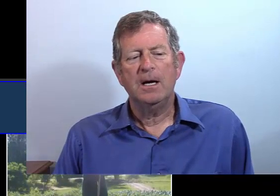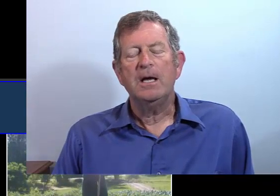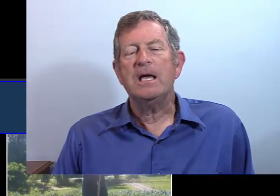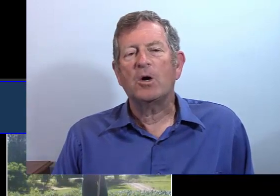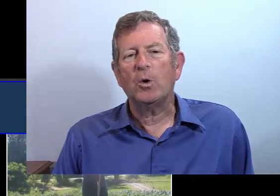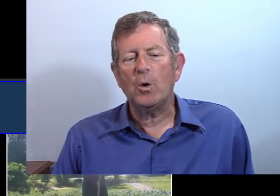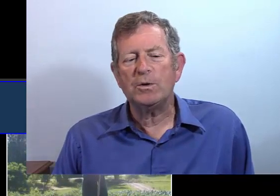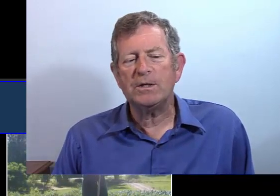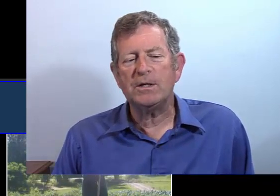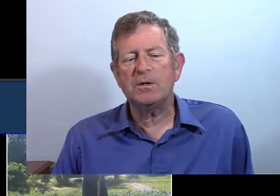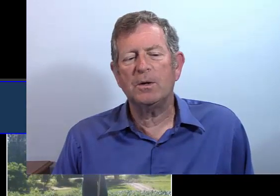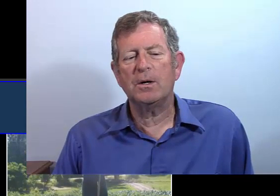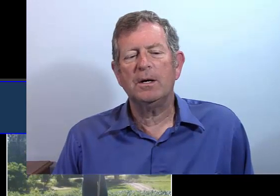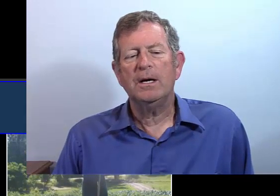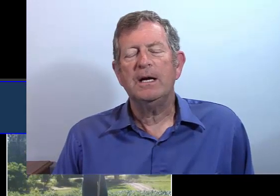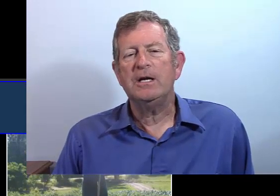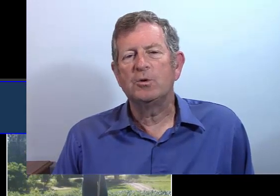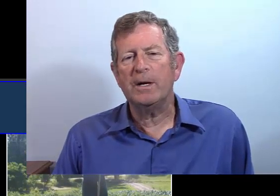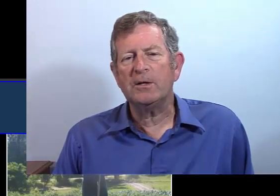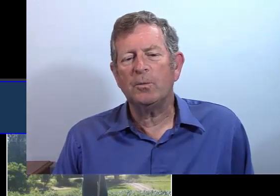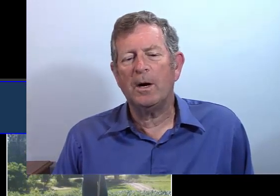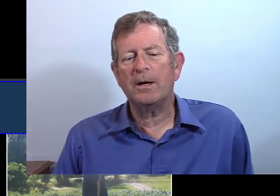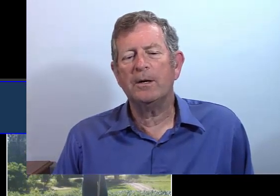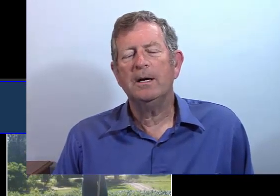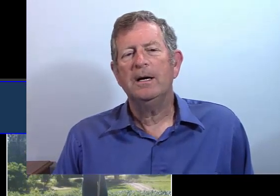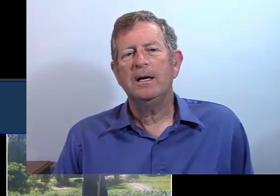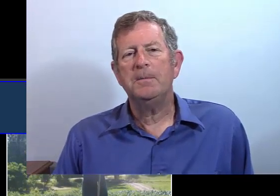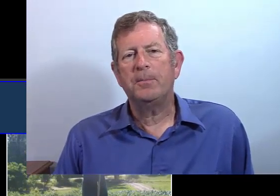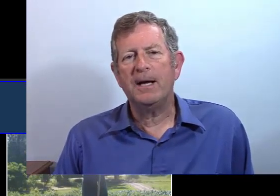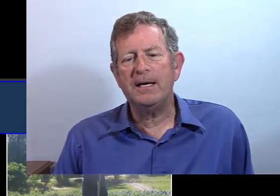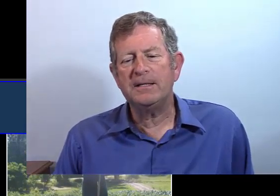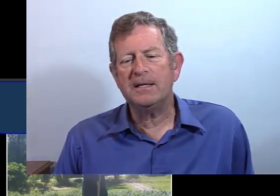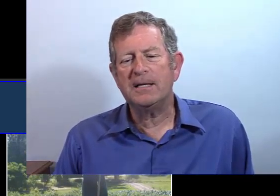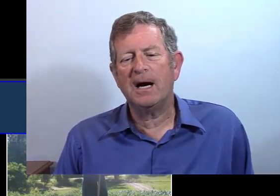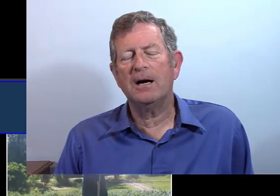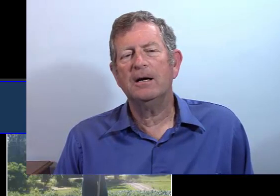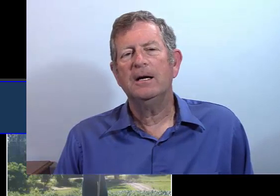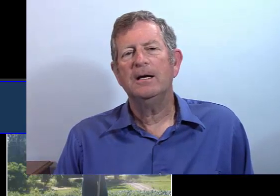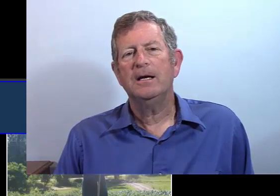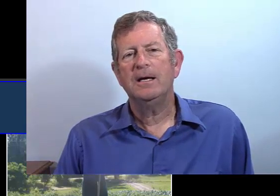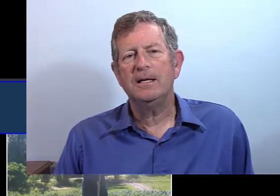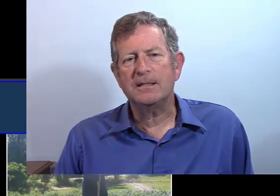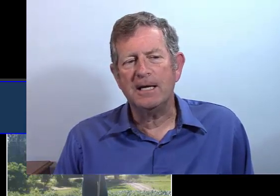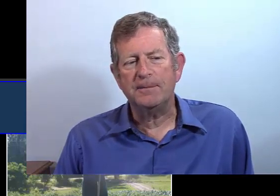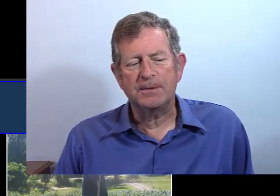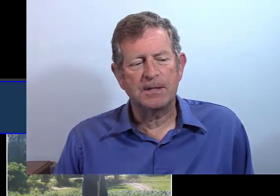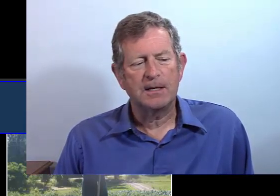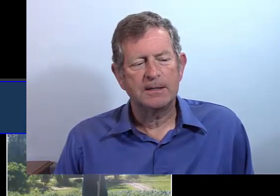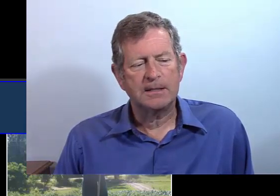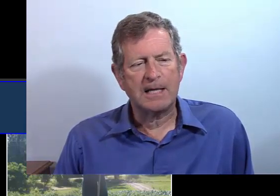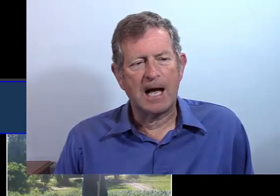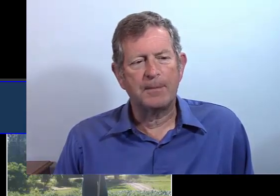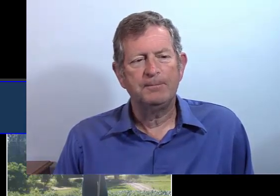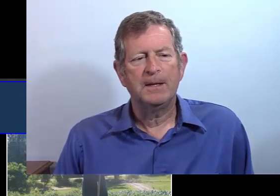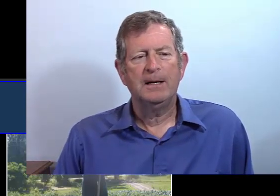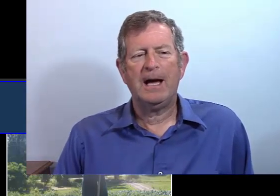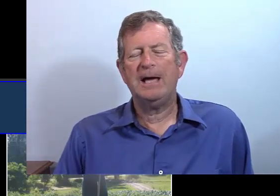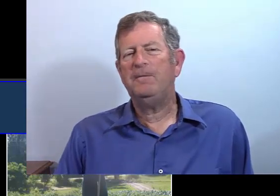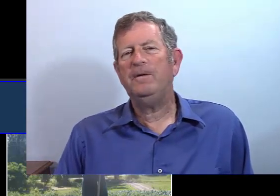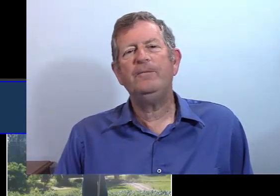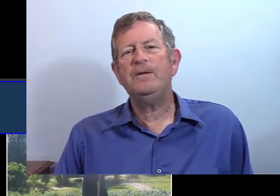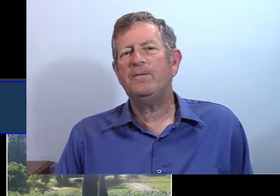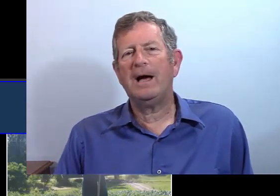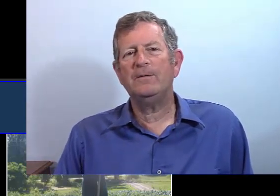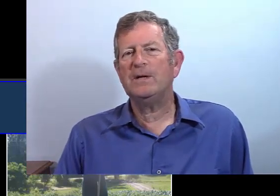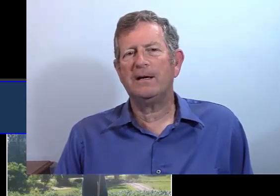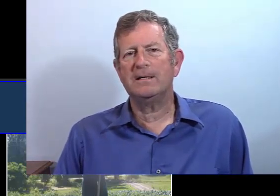tired. He closes the door. He drinks water. He plays guitar. He sleeps. Stop. I